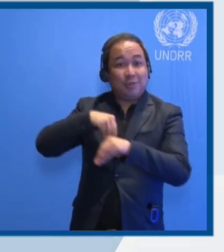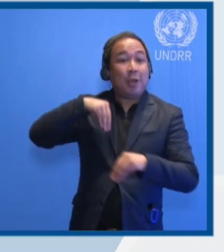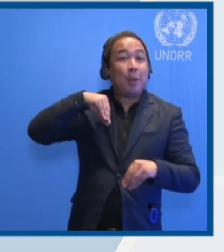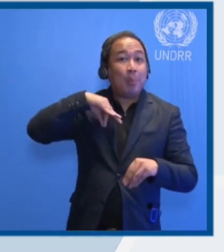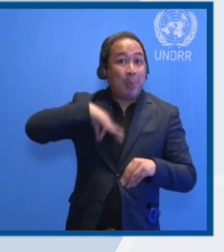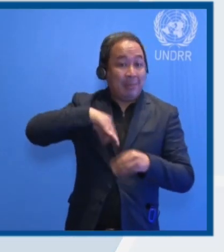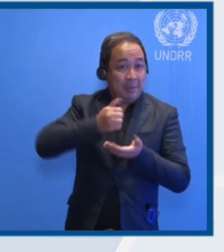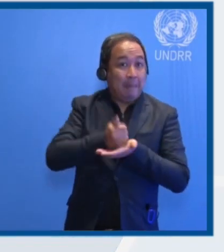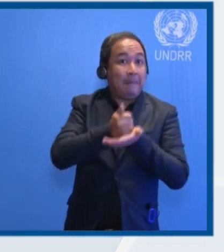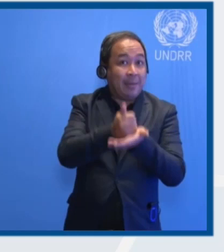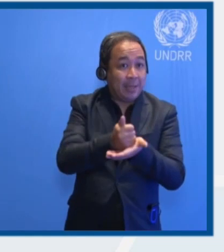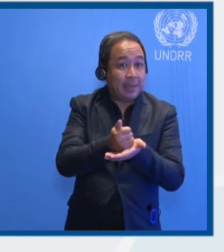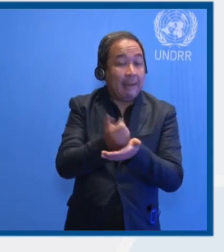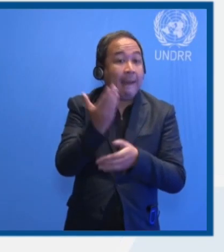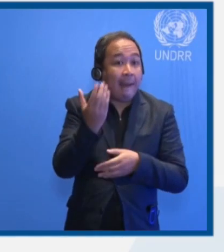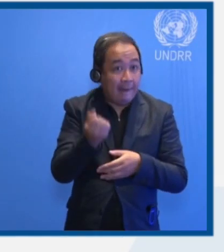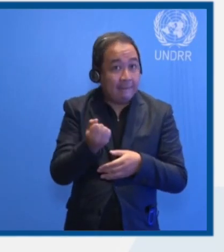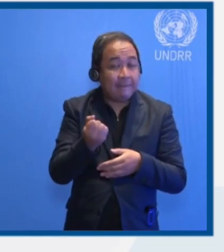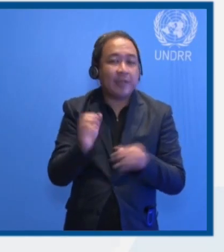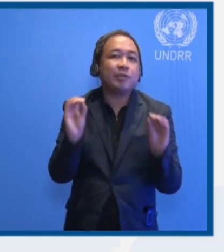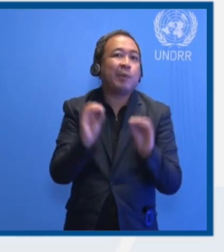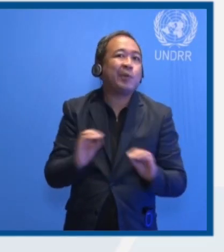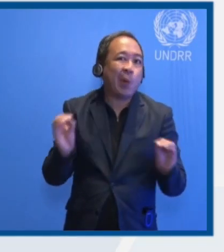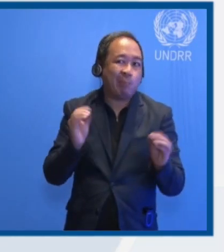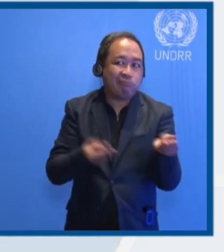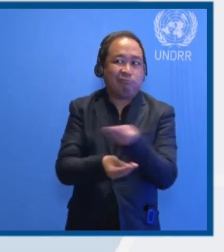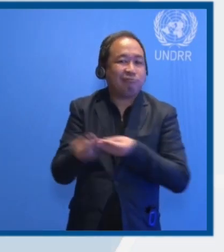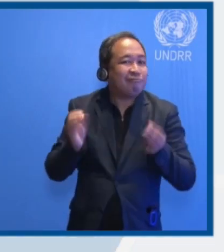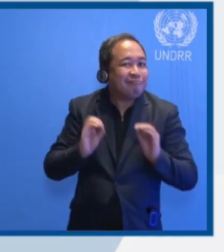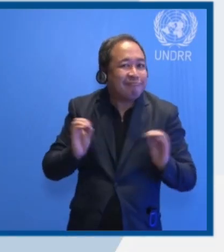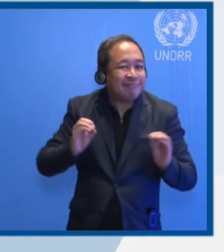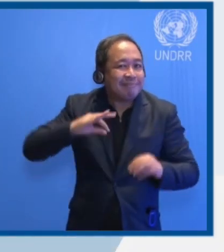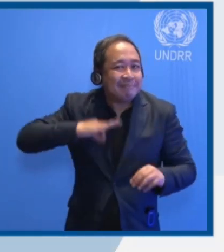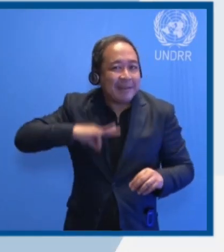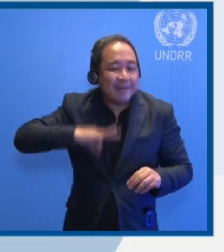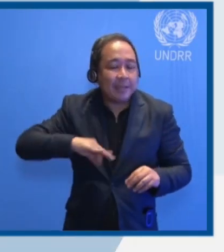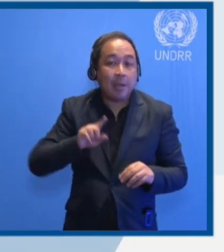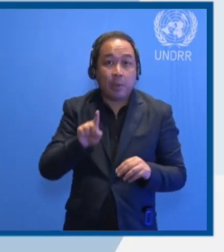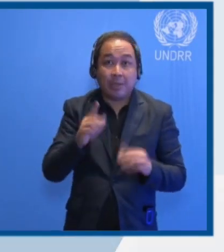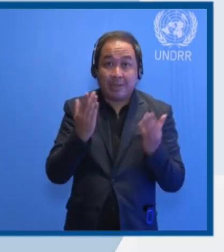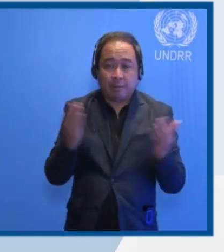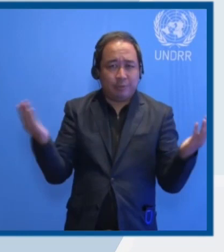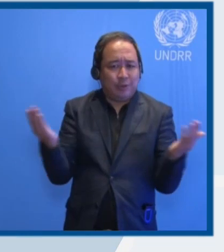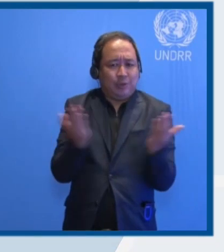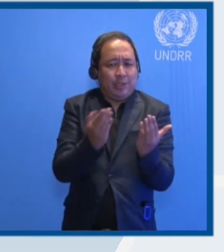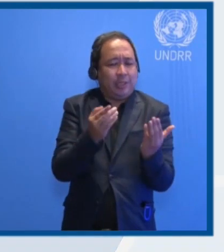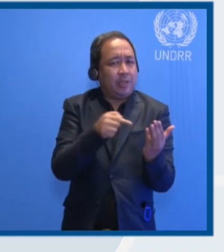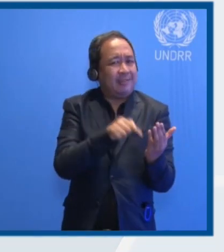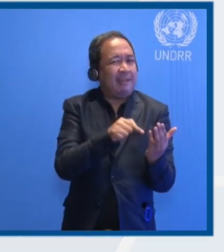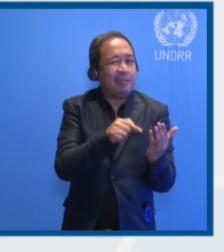some kind of return, even if modest. So maybe one way around this is to differentiate between revenue